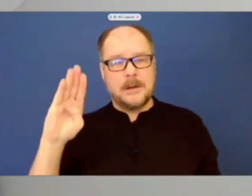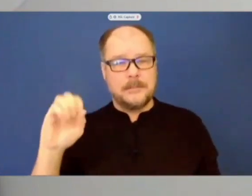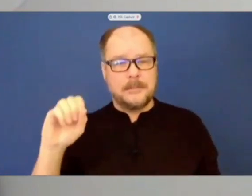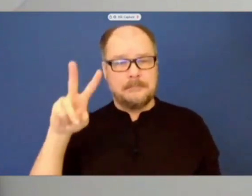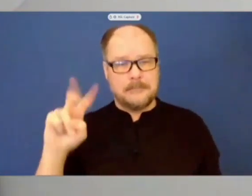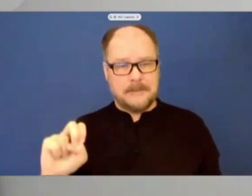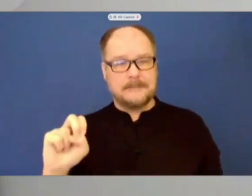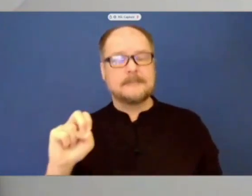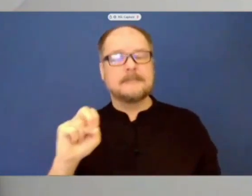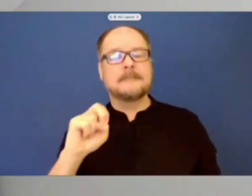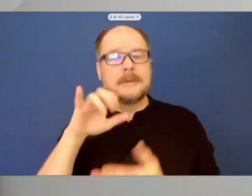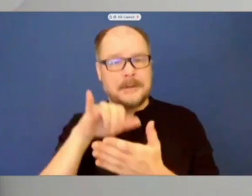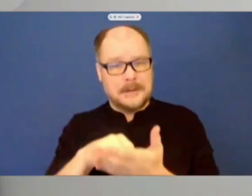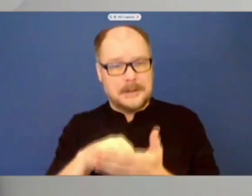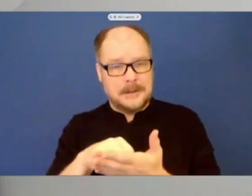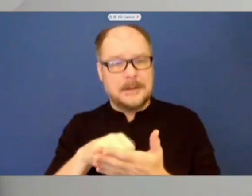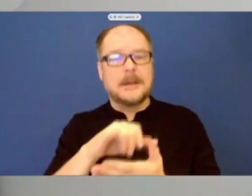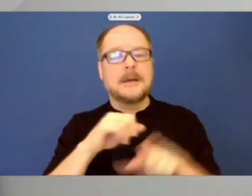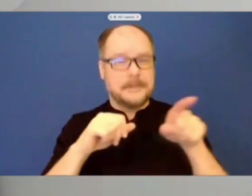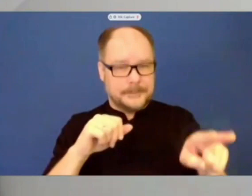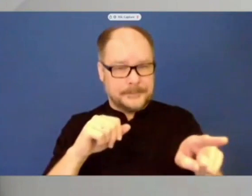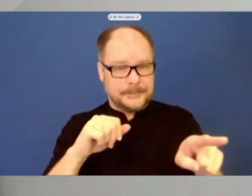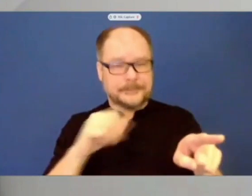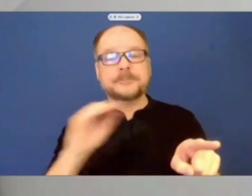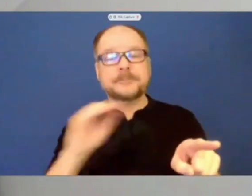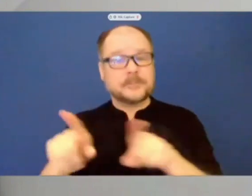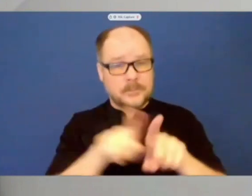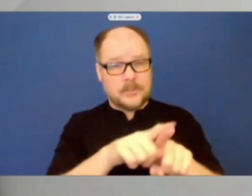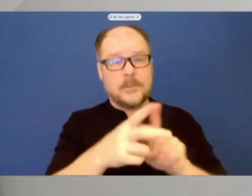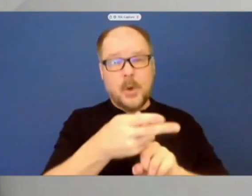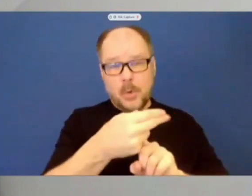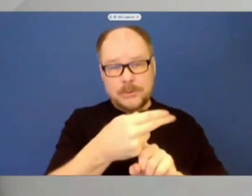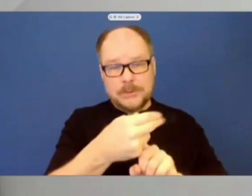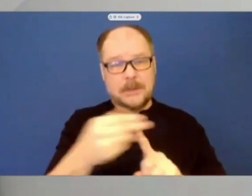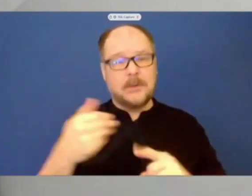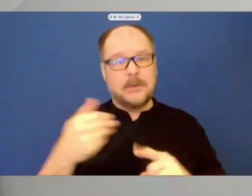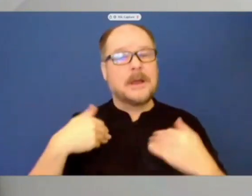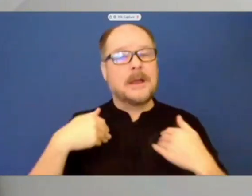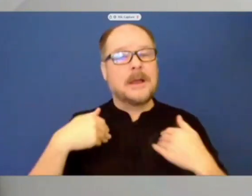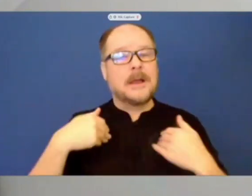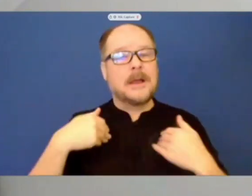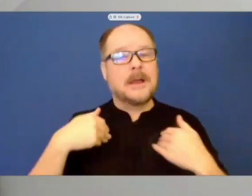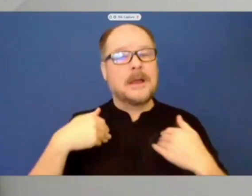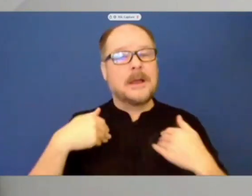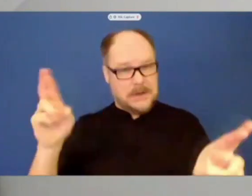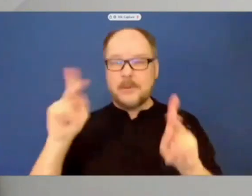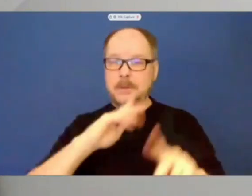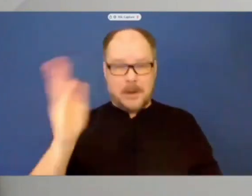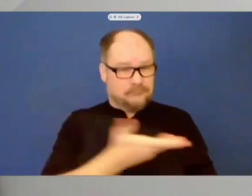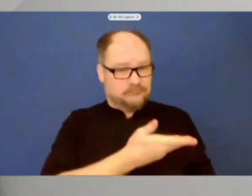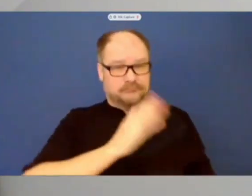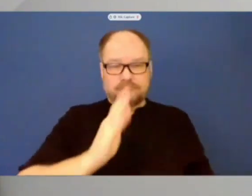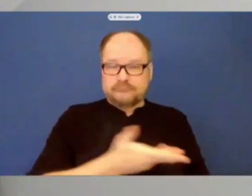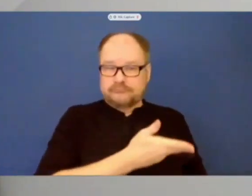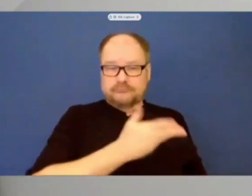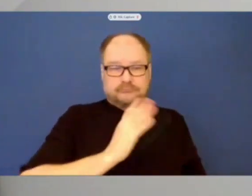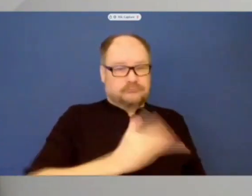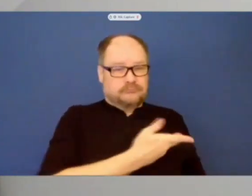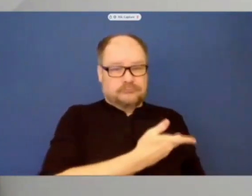and we have staff at the hotel ready to receive people as we are on this conference